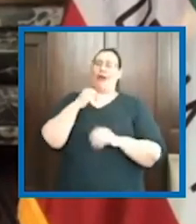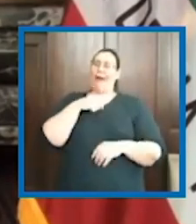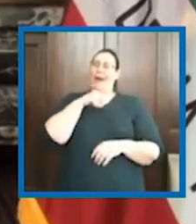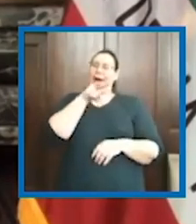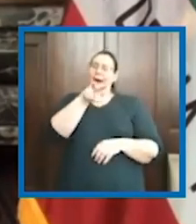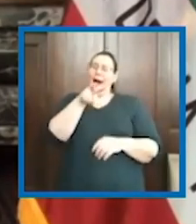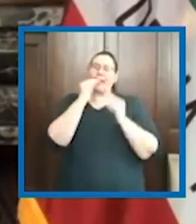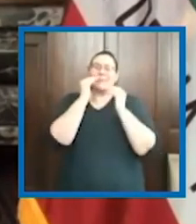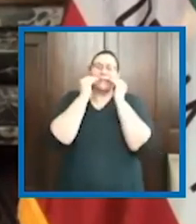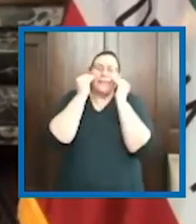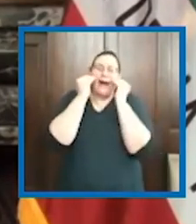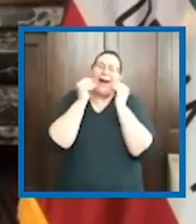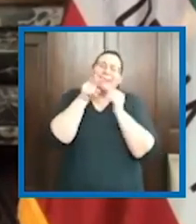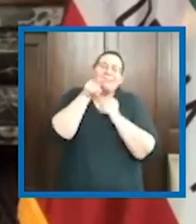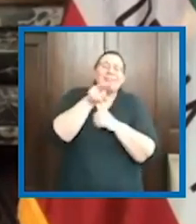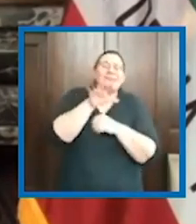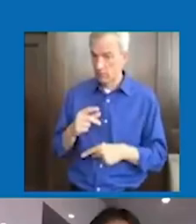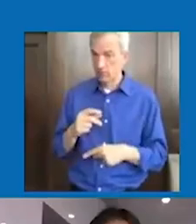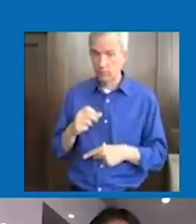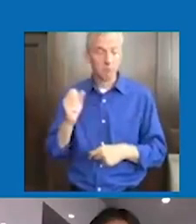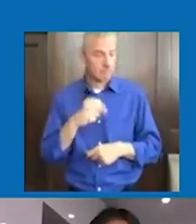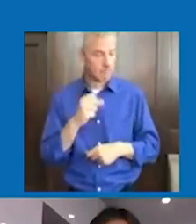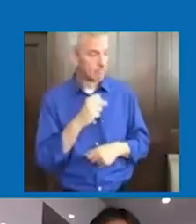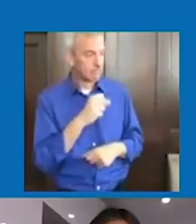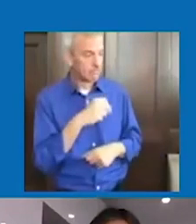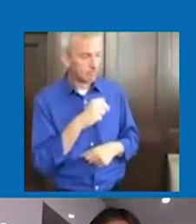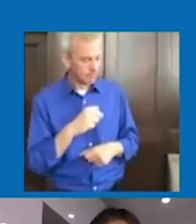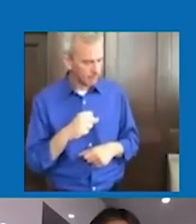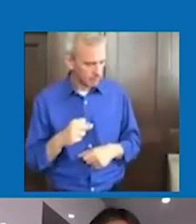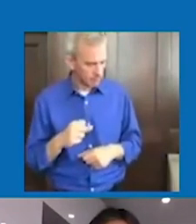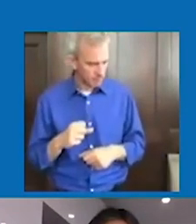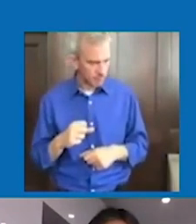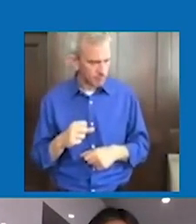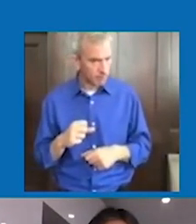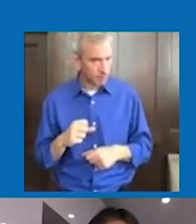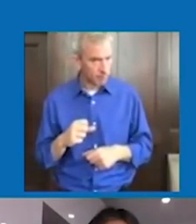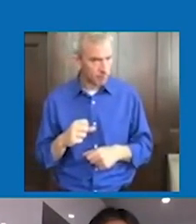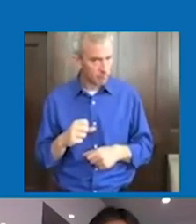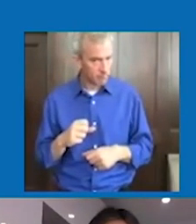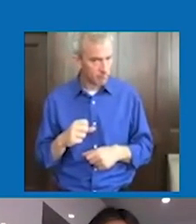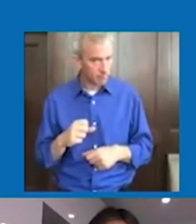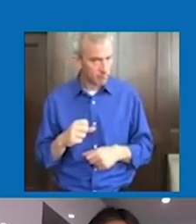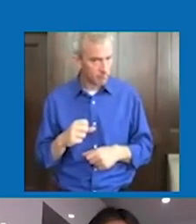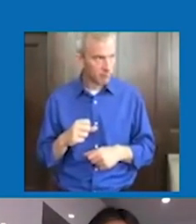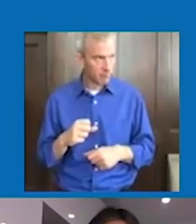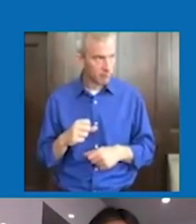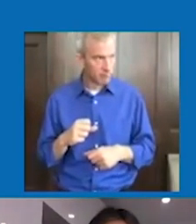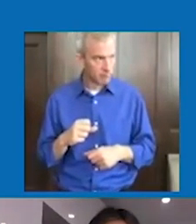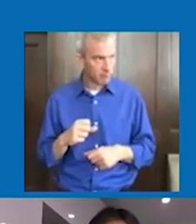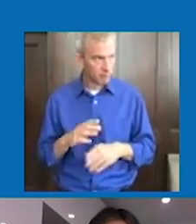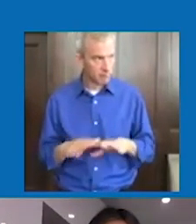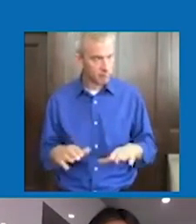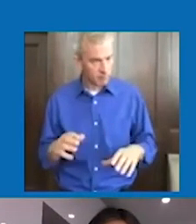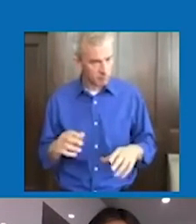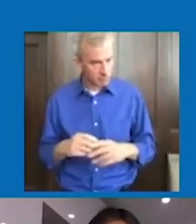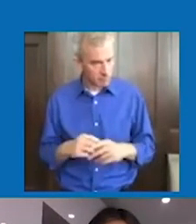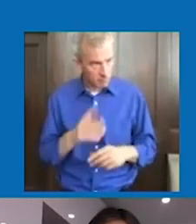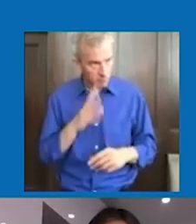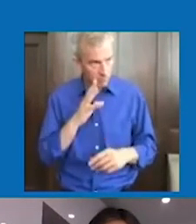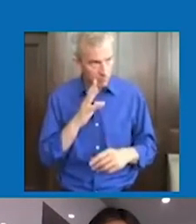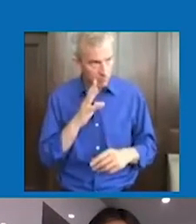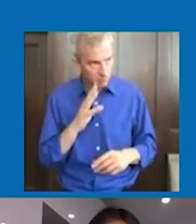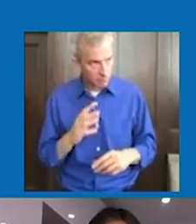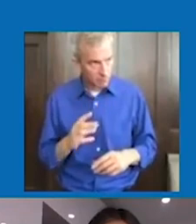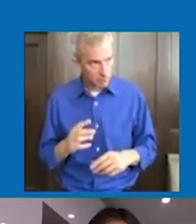doing for Jacob and for your entire family. There are many LA students with no access to internet and thus no access to their